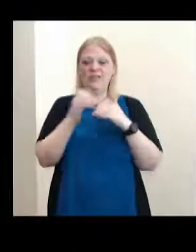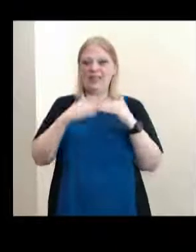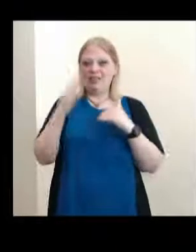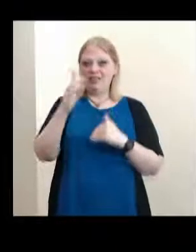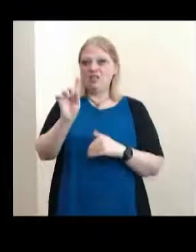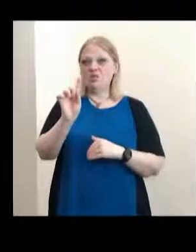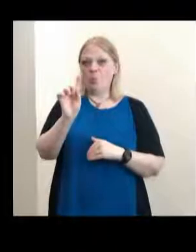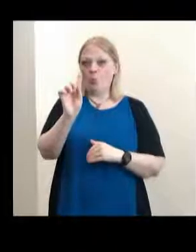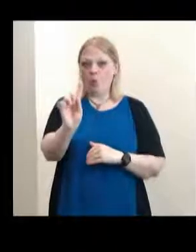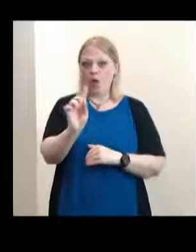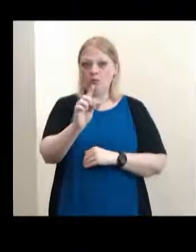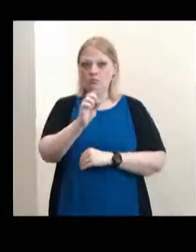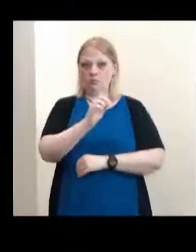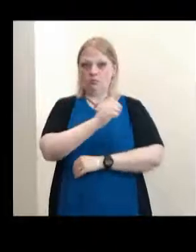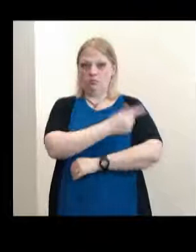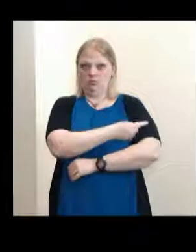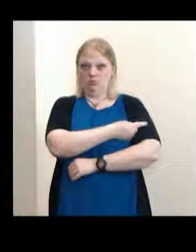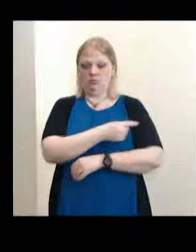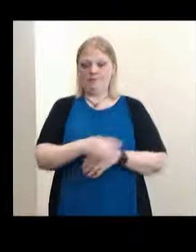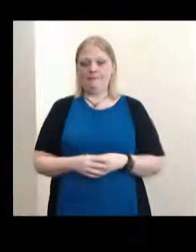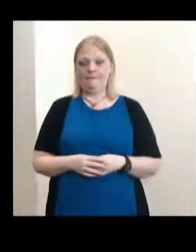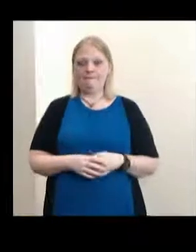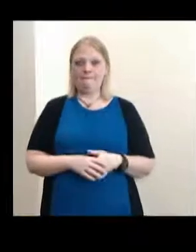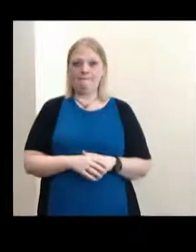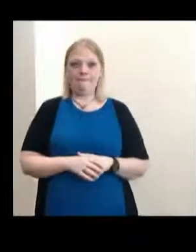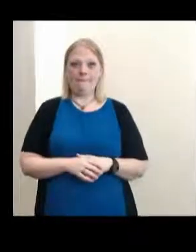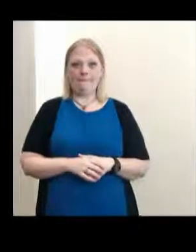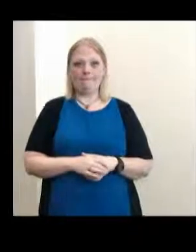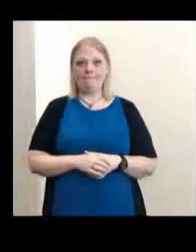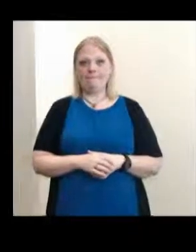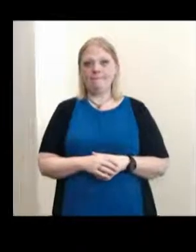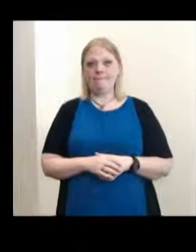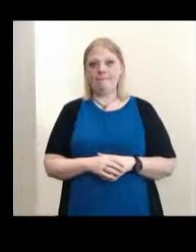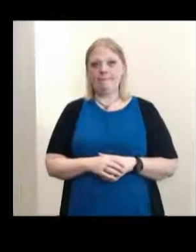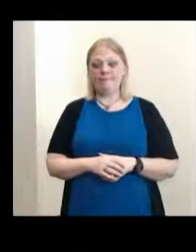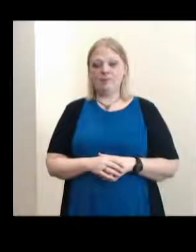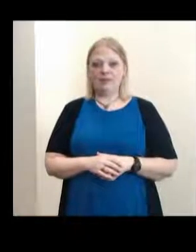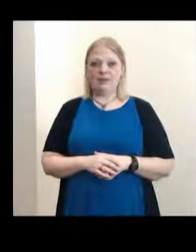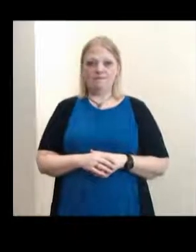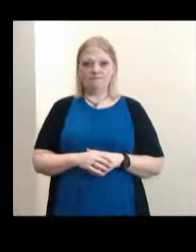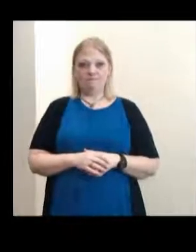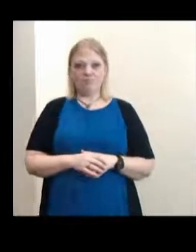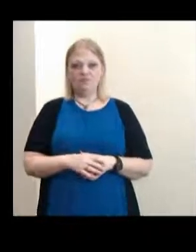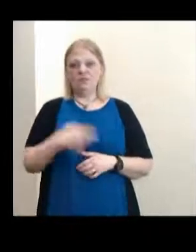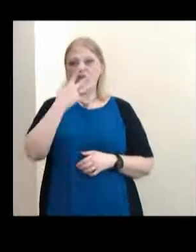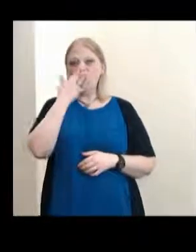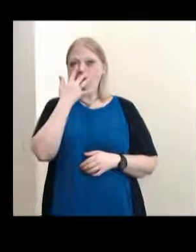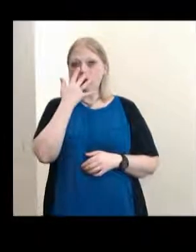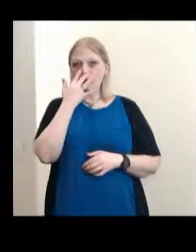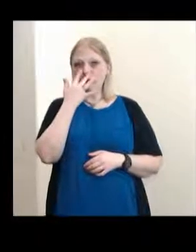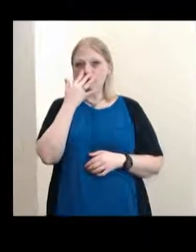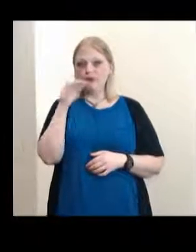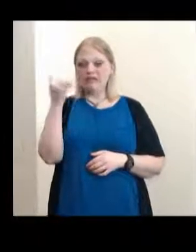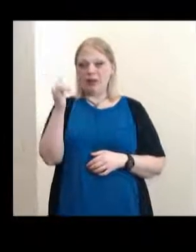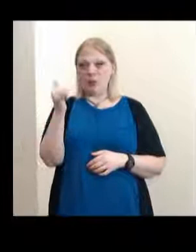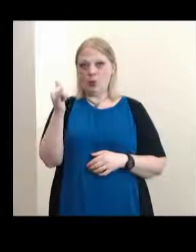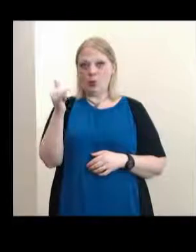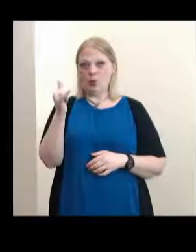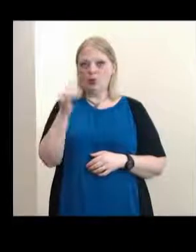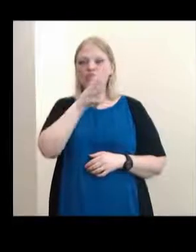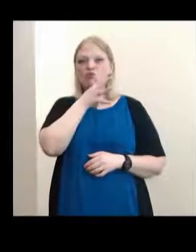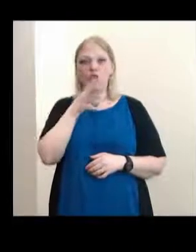dose of the COVID-19 vaccine. So this is coded with the yellow areas are